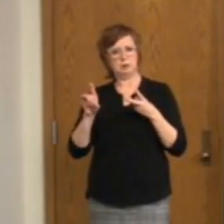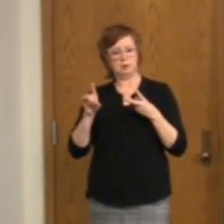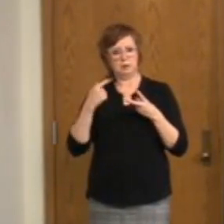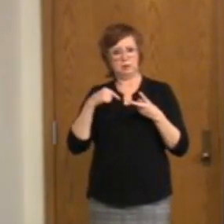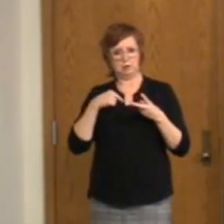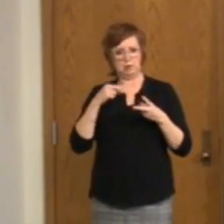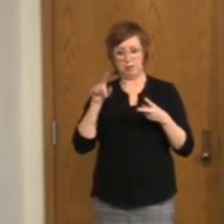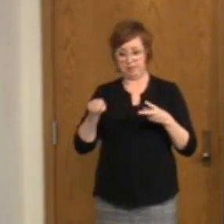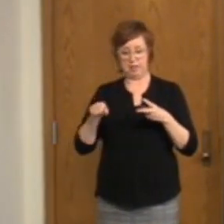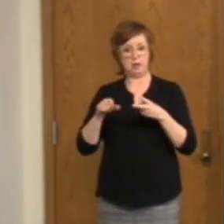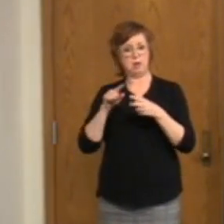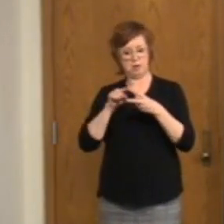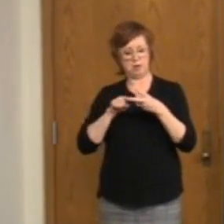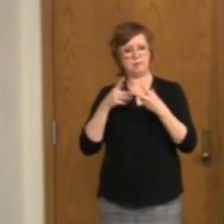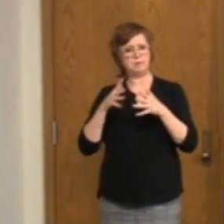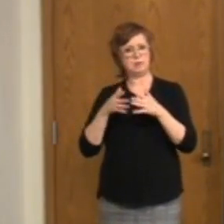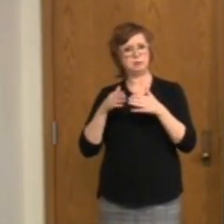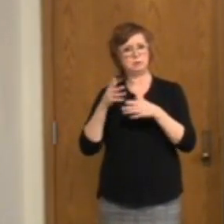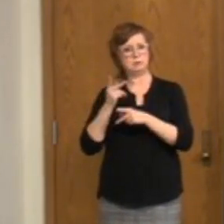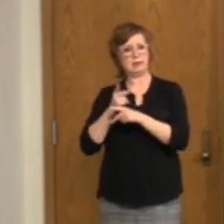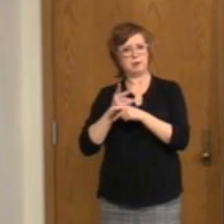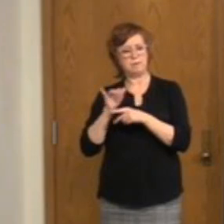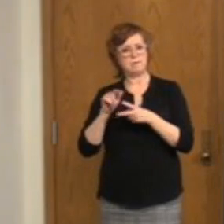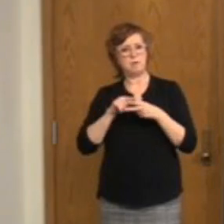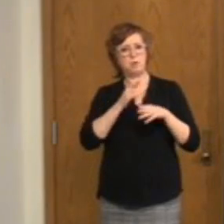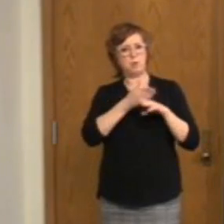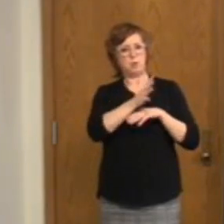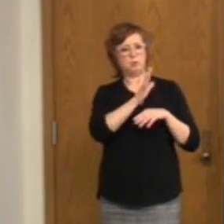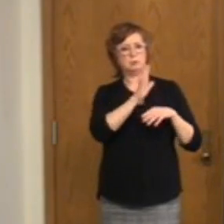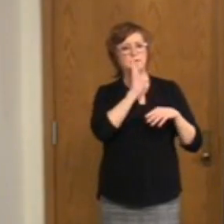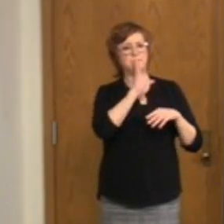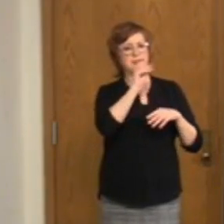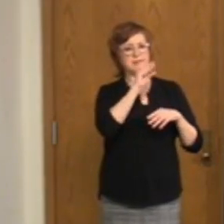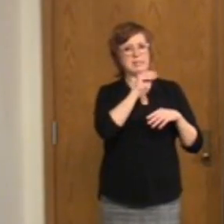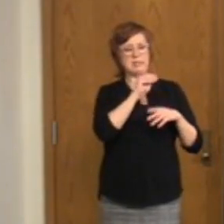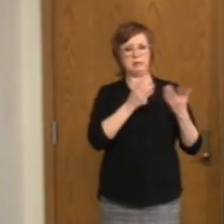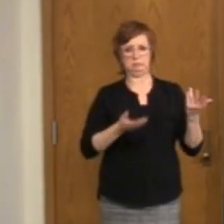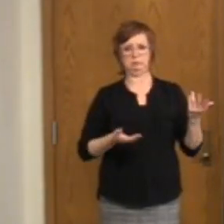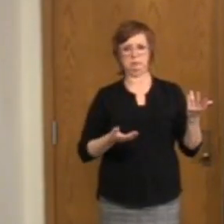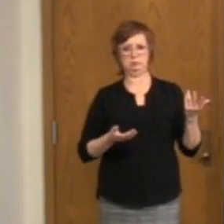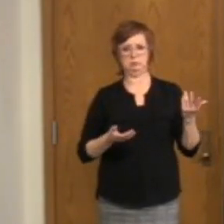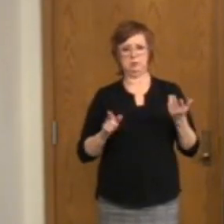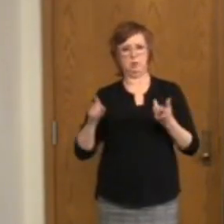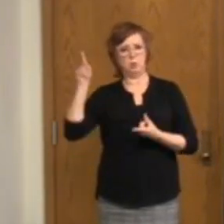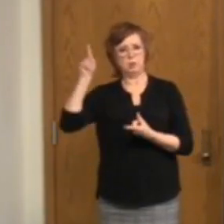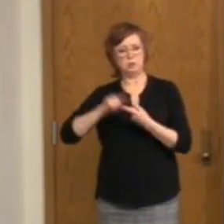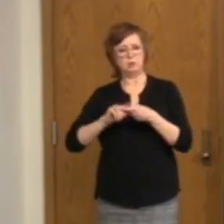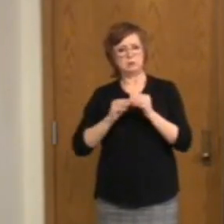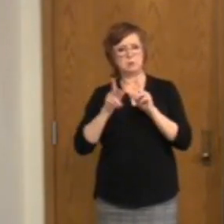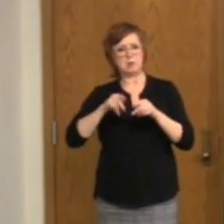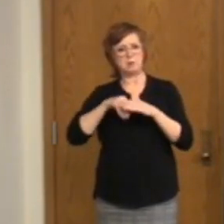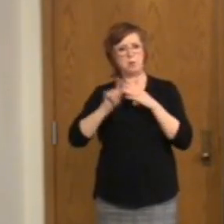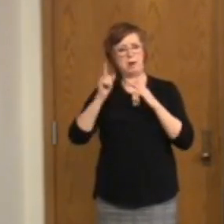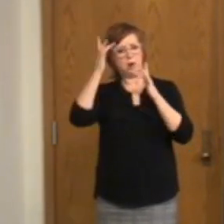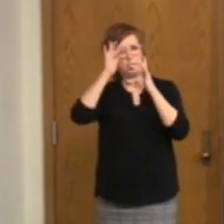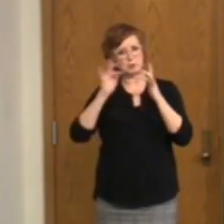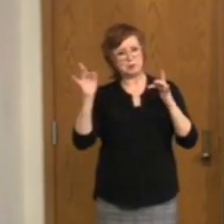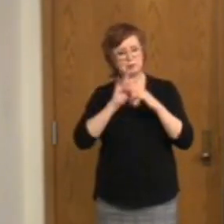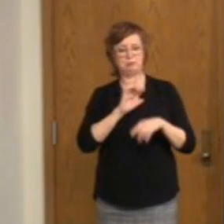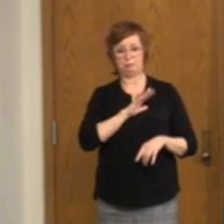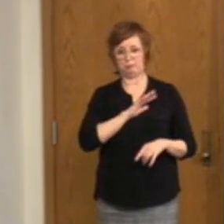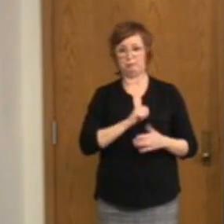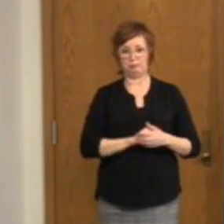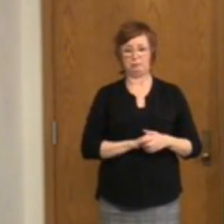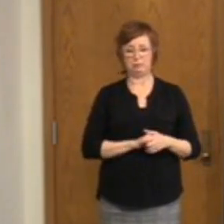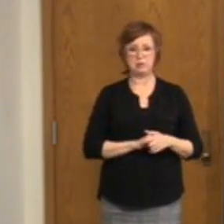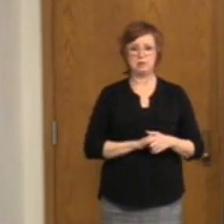decrease with the broad-based access to vaccines. So this is our path through what has been a long 12 months for